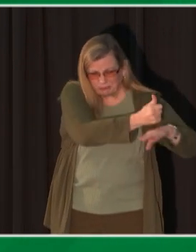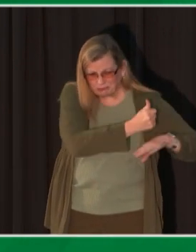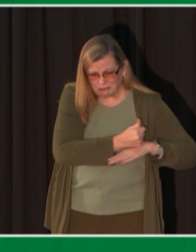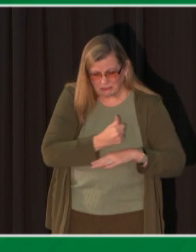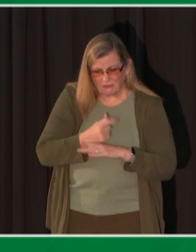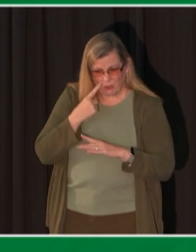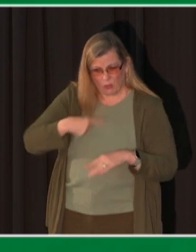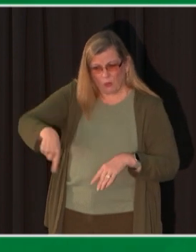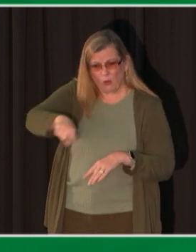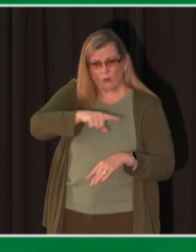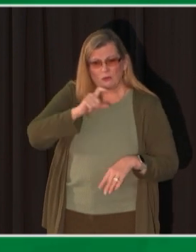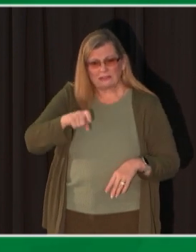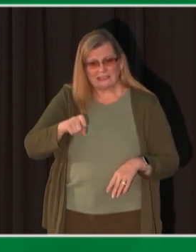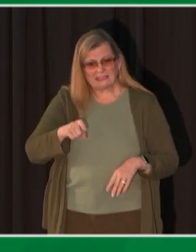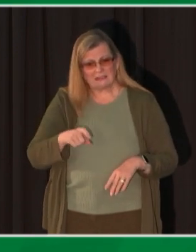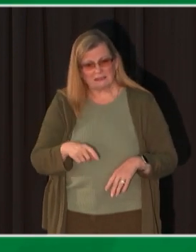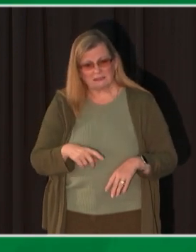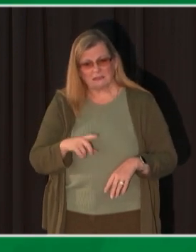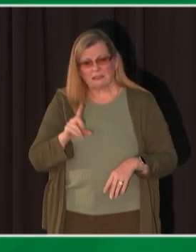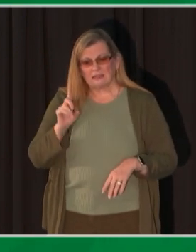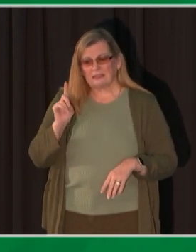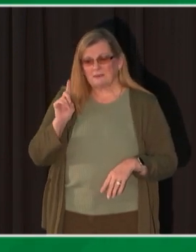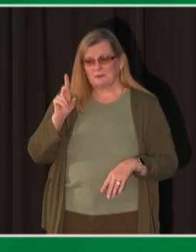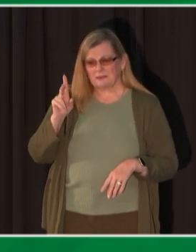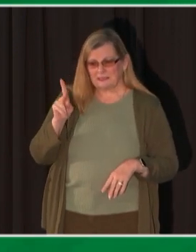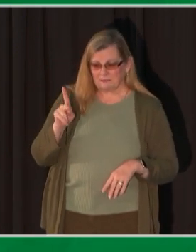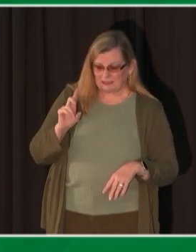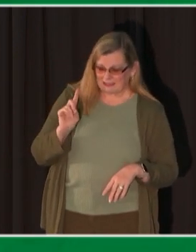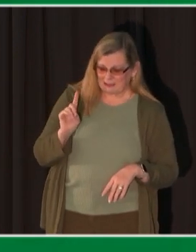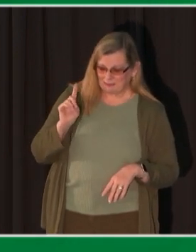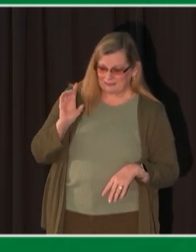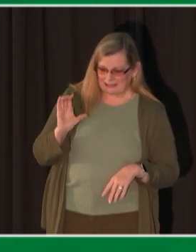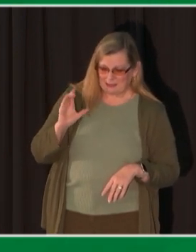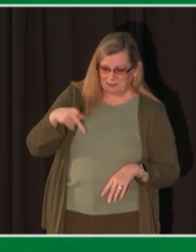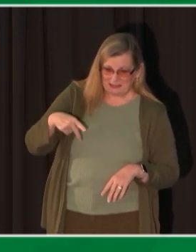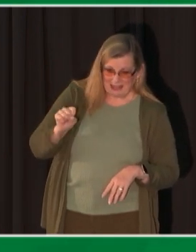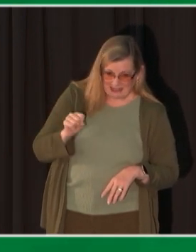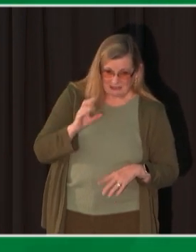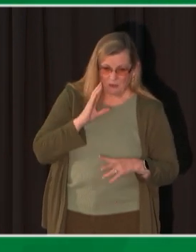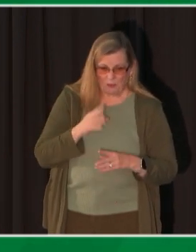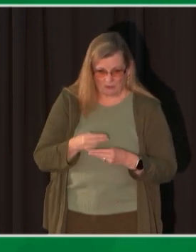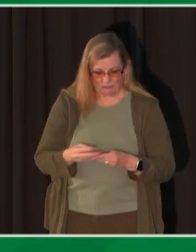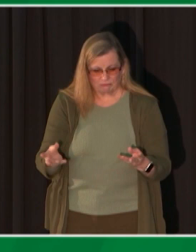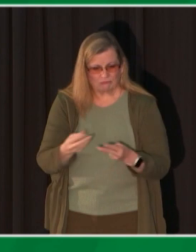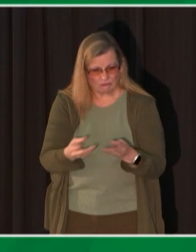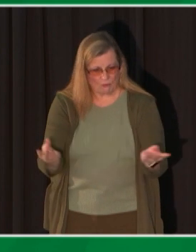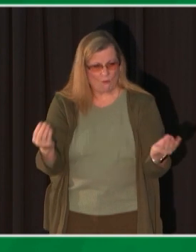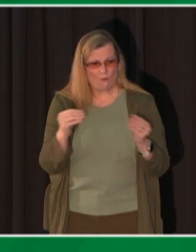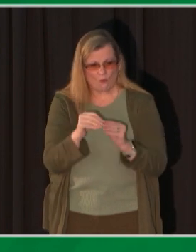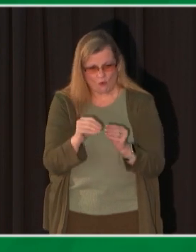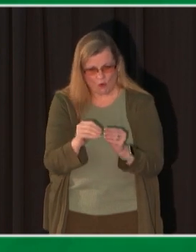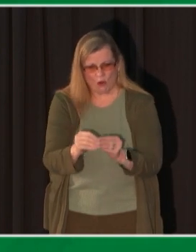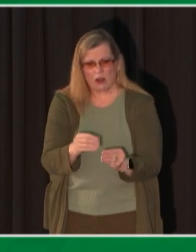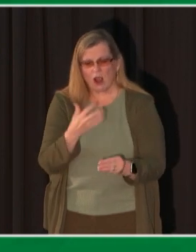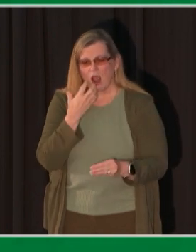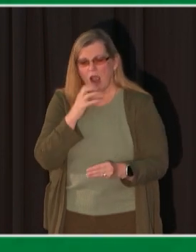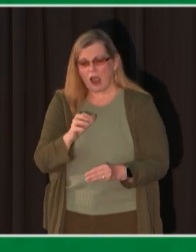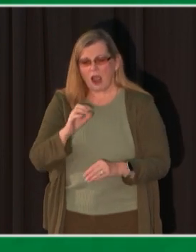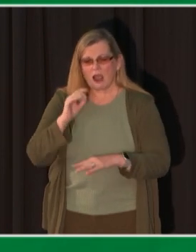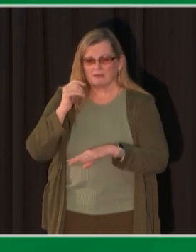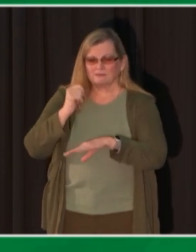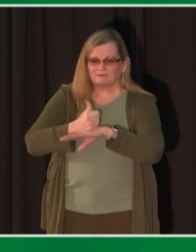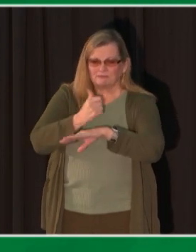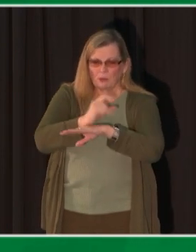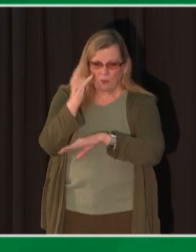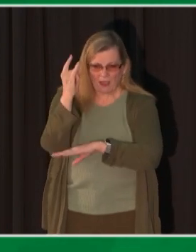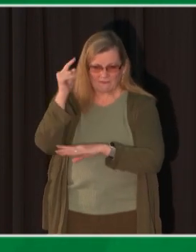DCPS and schools will continue to distribute these 5,000 hotspots to families in the